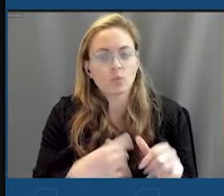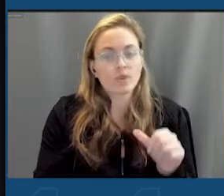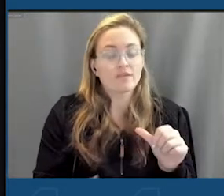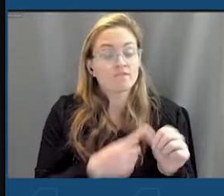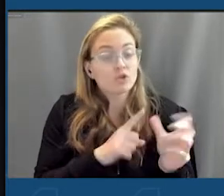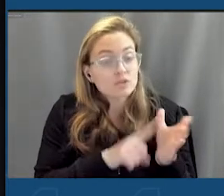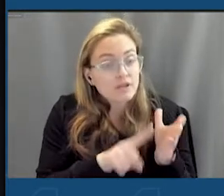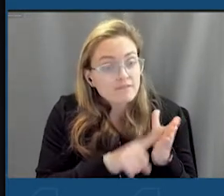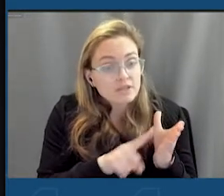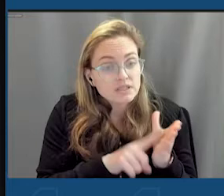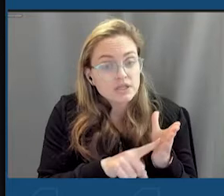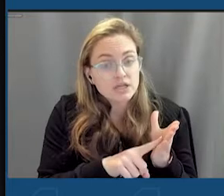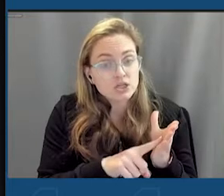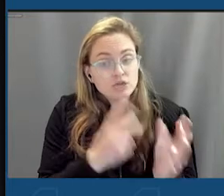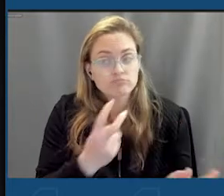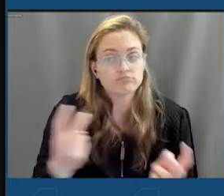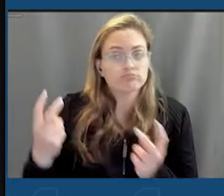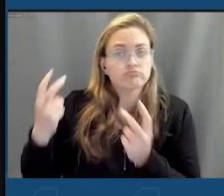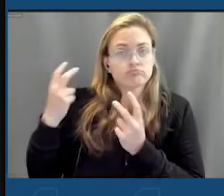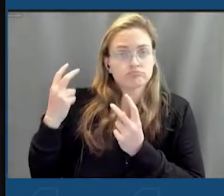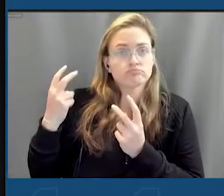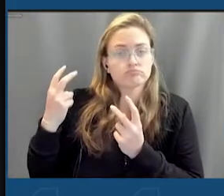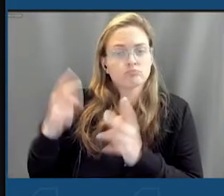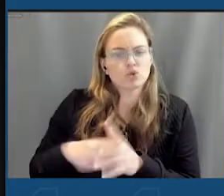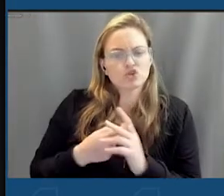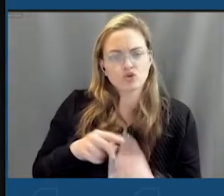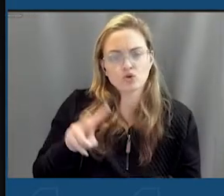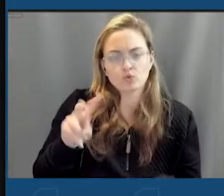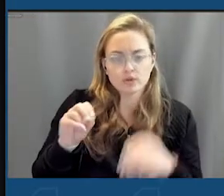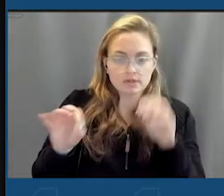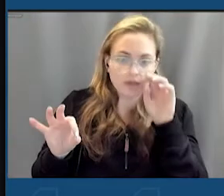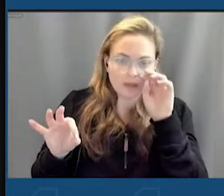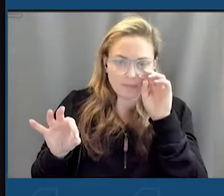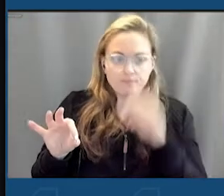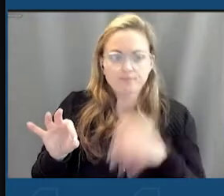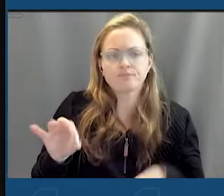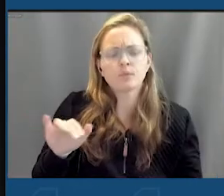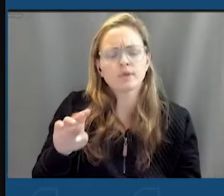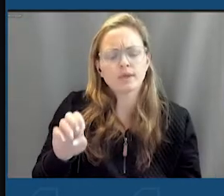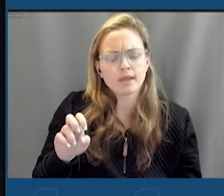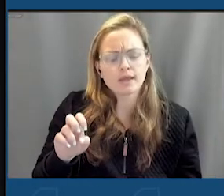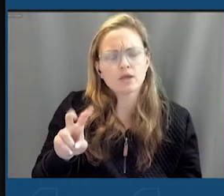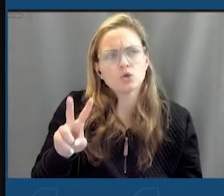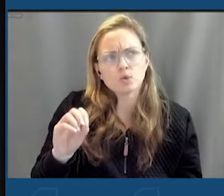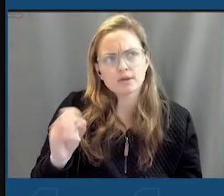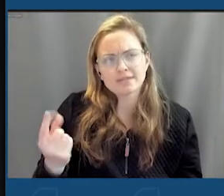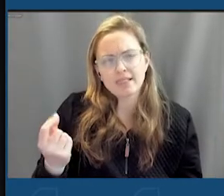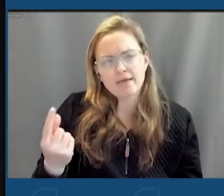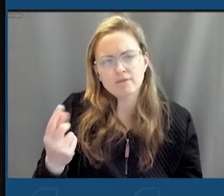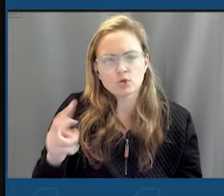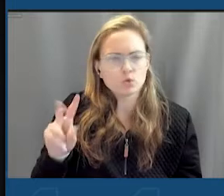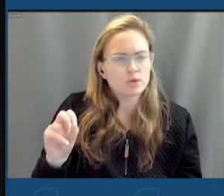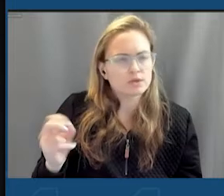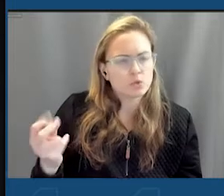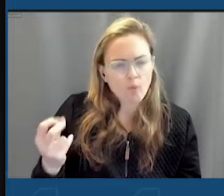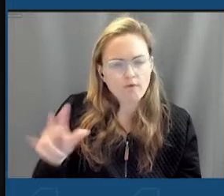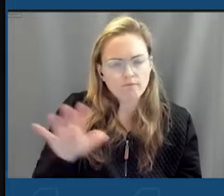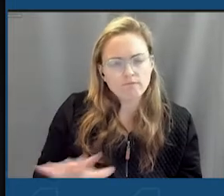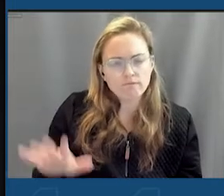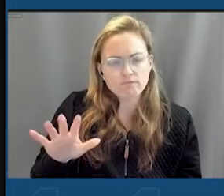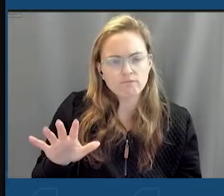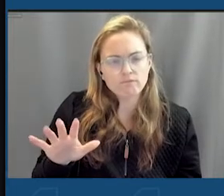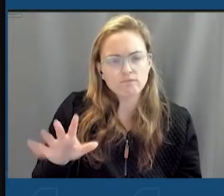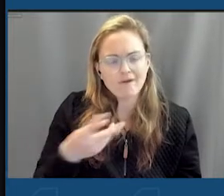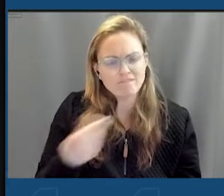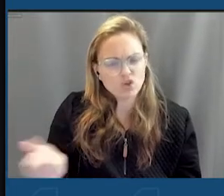investigations that I look back as we did this center, we started back in 2009, was a case in 2011 or 12, where we learned of a few